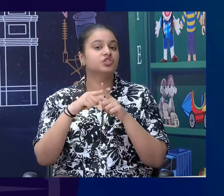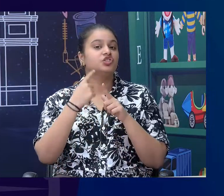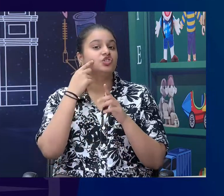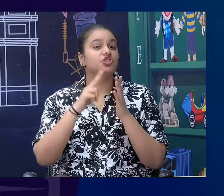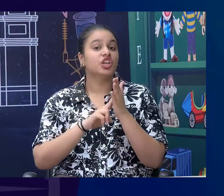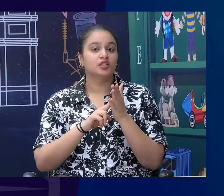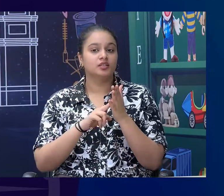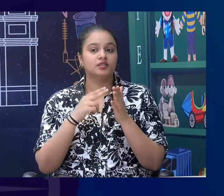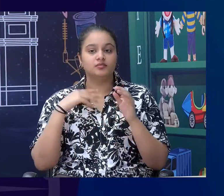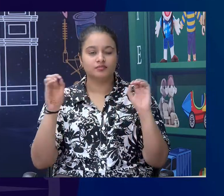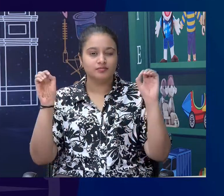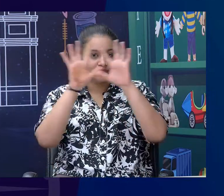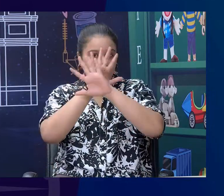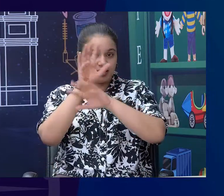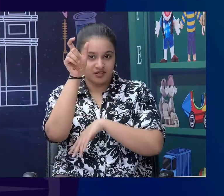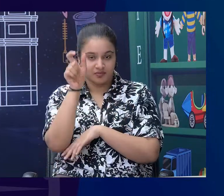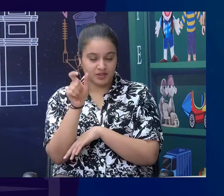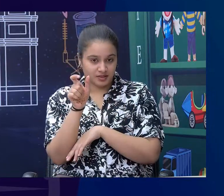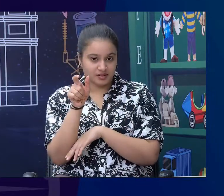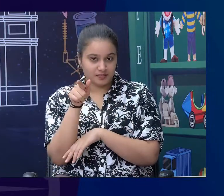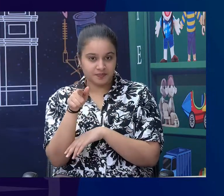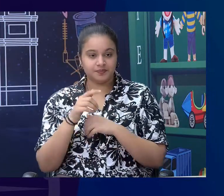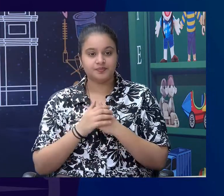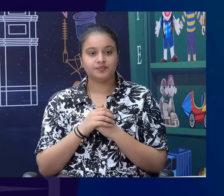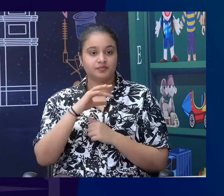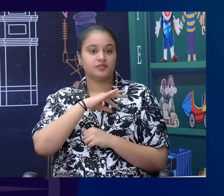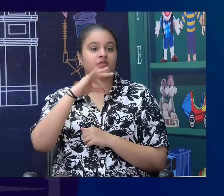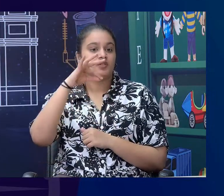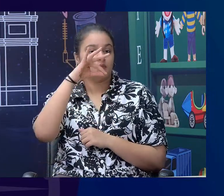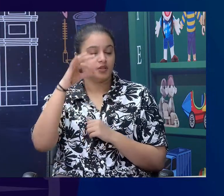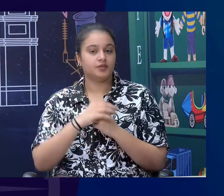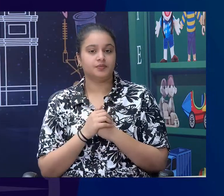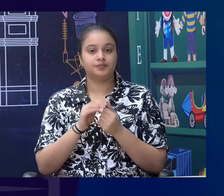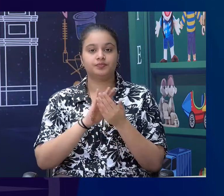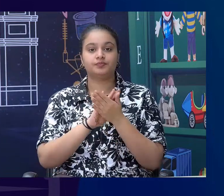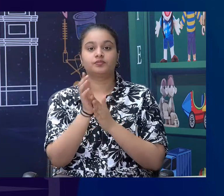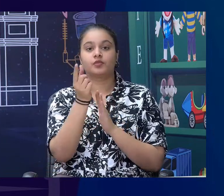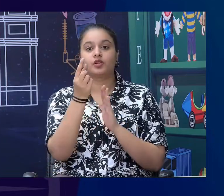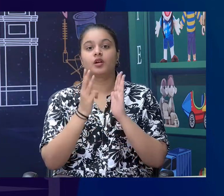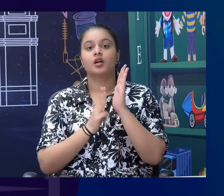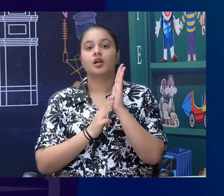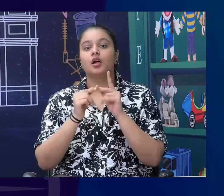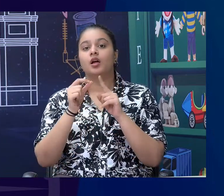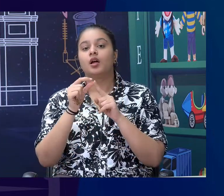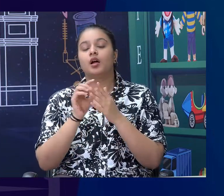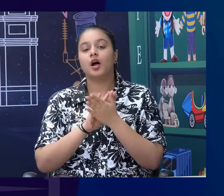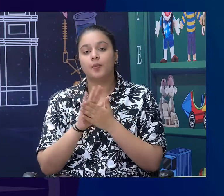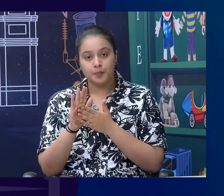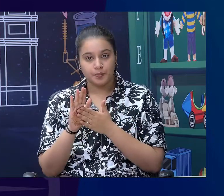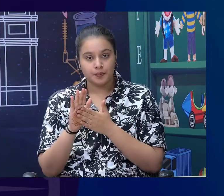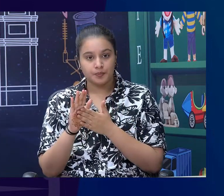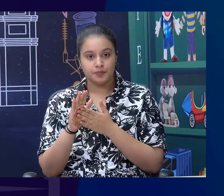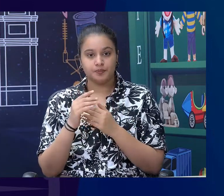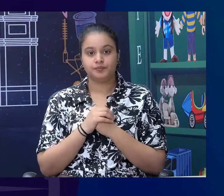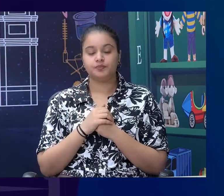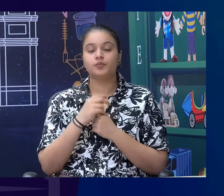of you may not have known it, a spirit, a magical spirit, and then